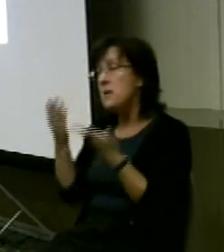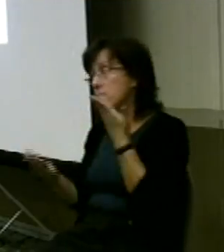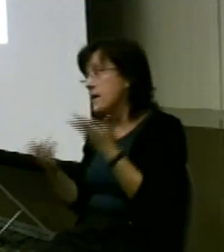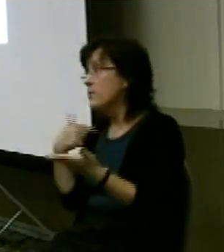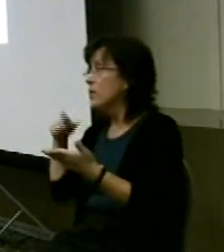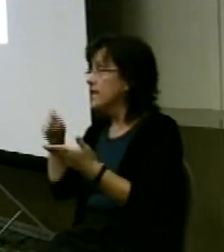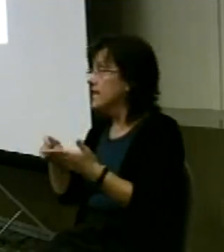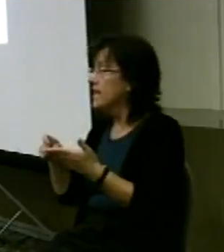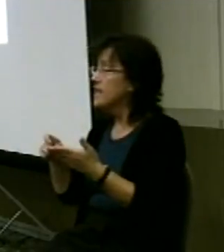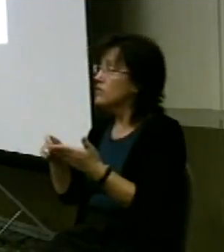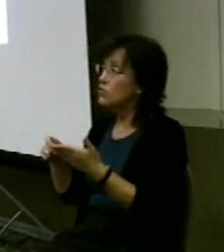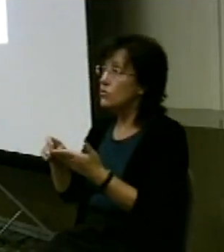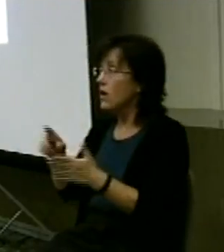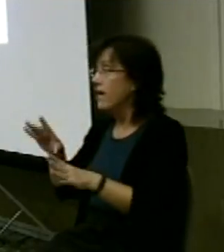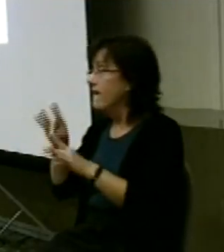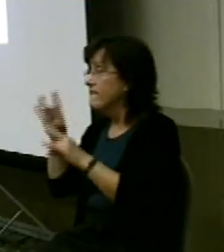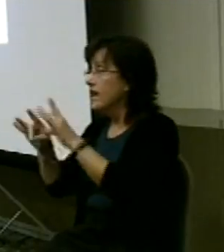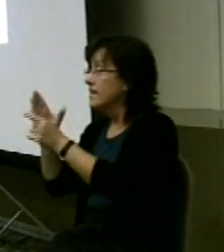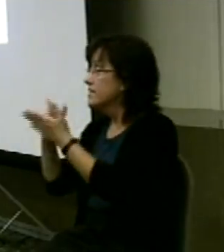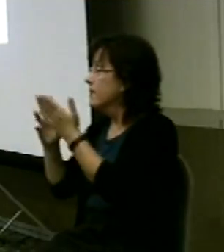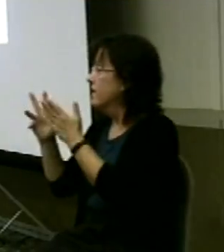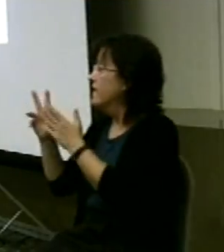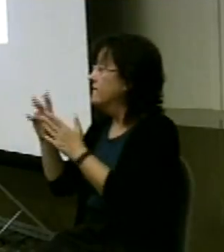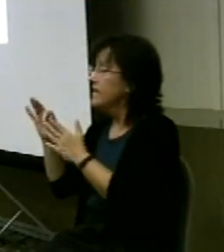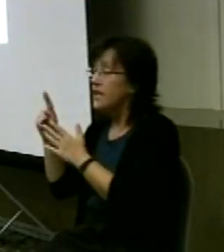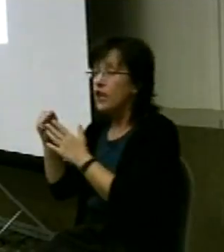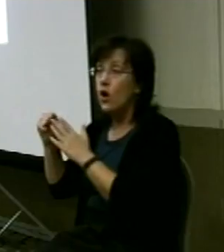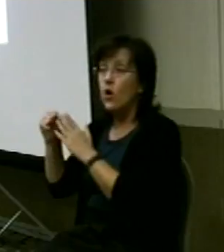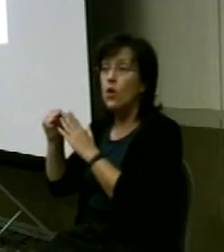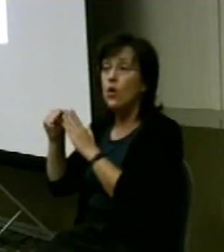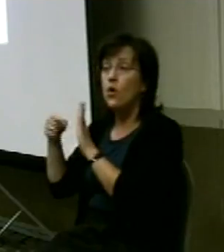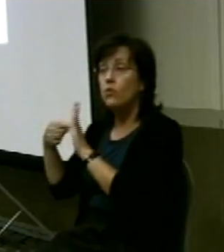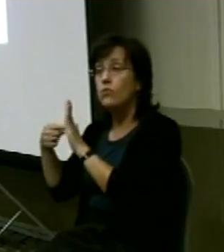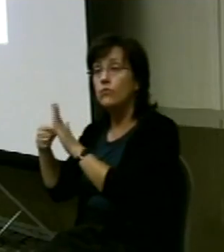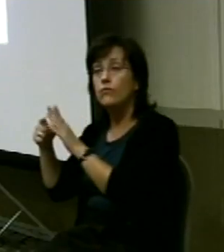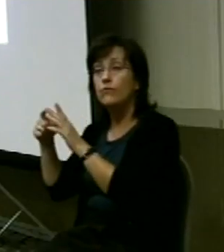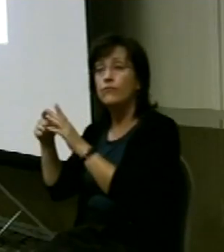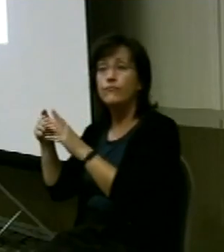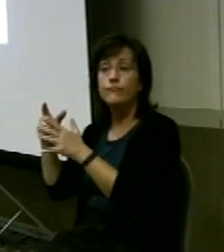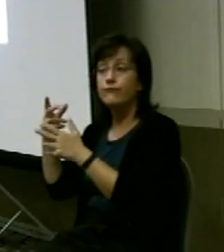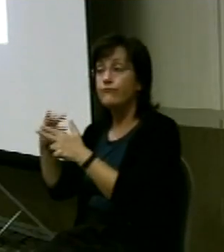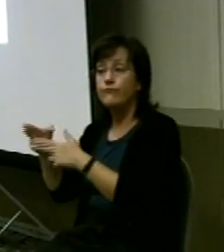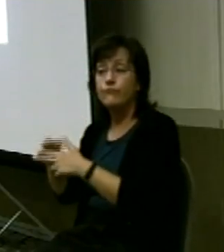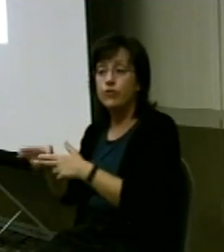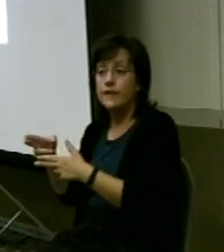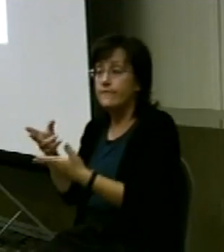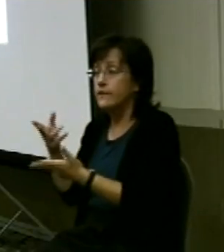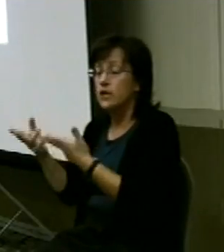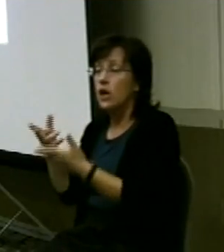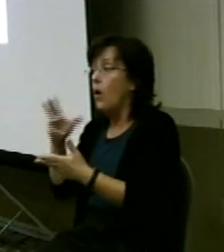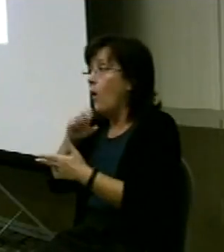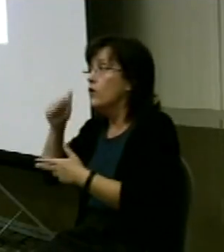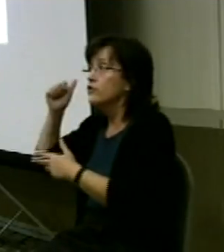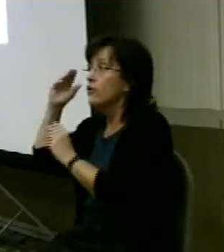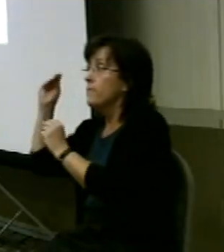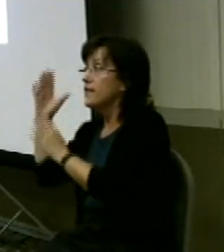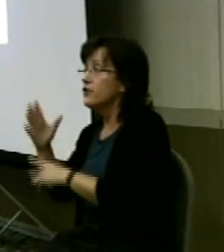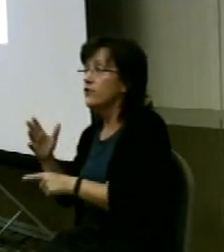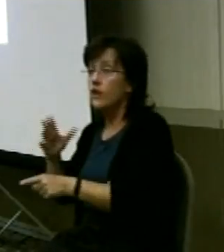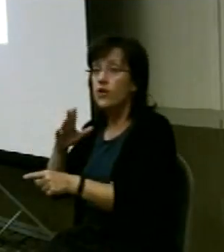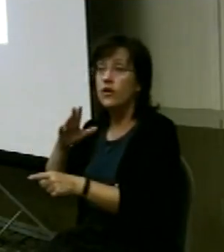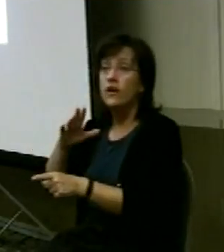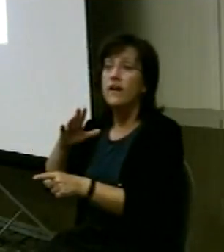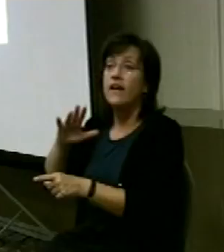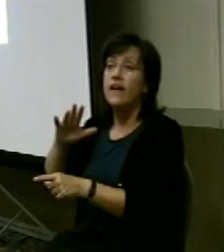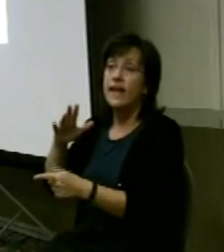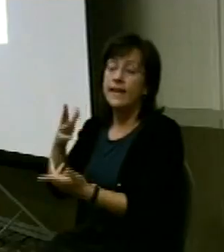play, maybe we need to find some video clips, maybe we need an older mentor, you know, maybe this child is in 1st grade and we can get a 5th grader to